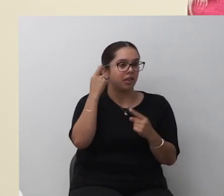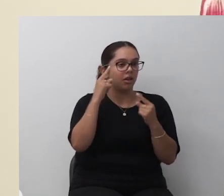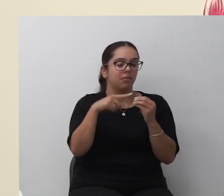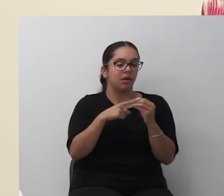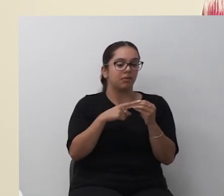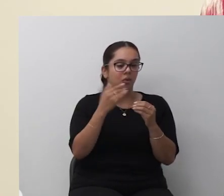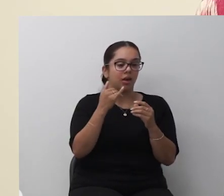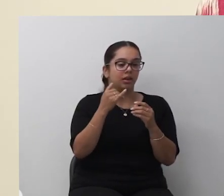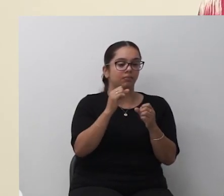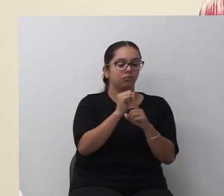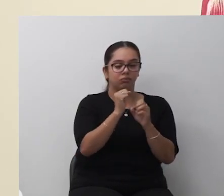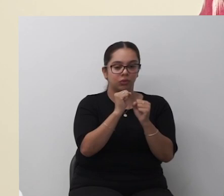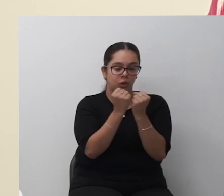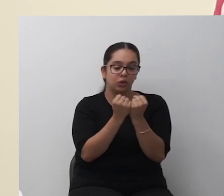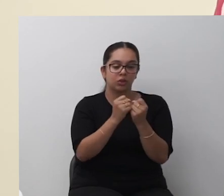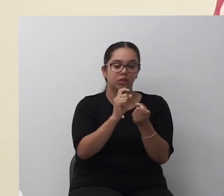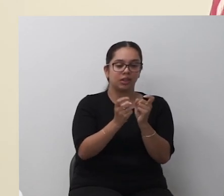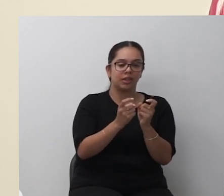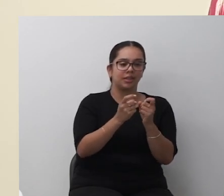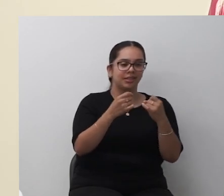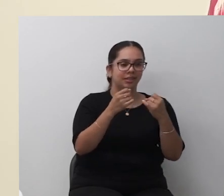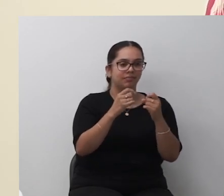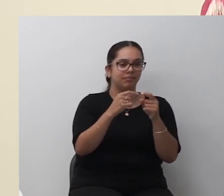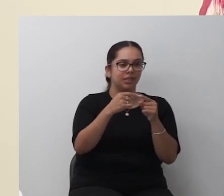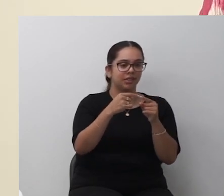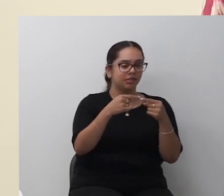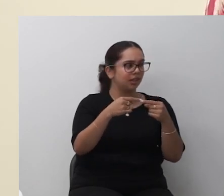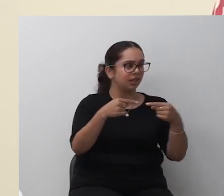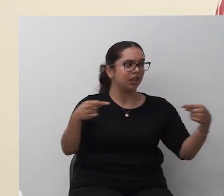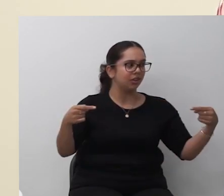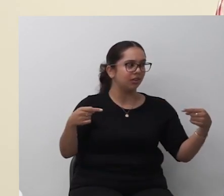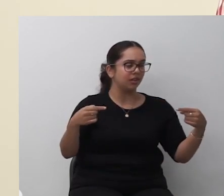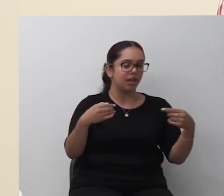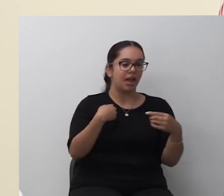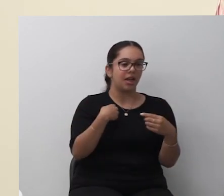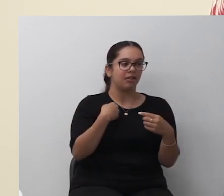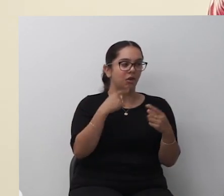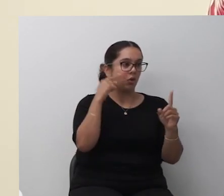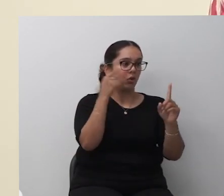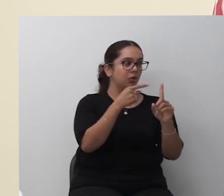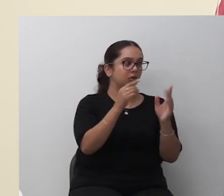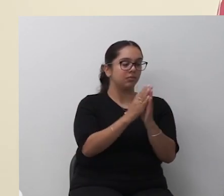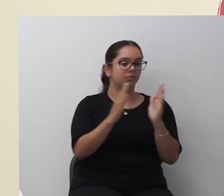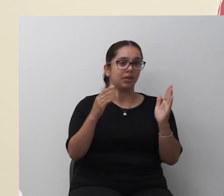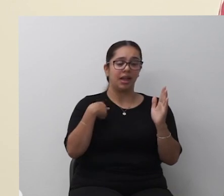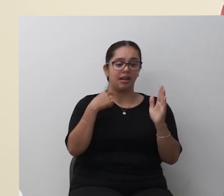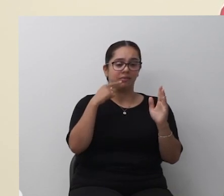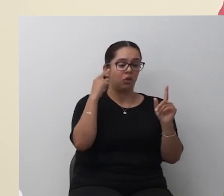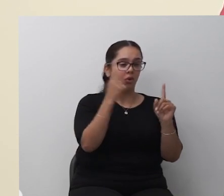because social change in some ways is very linear. You know, we're like, okay, we have these targets, we have this